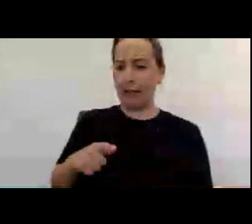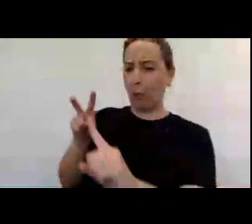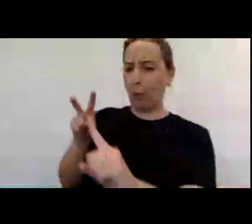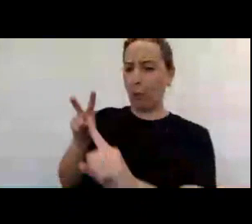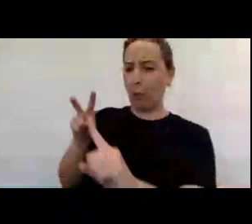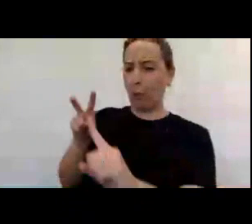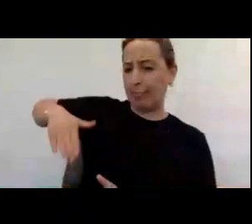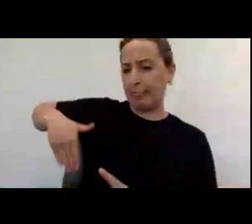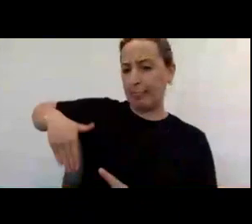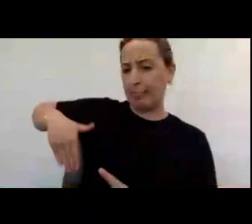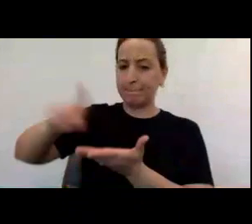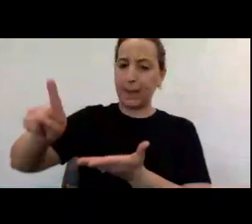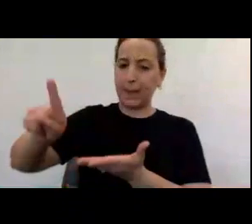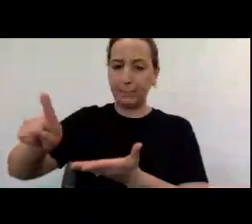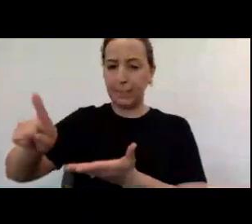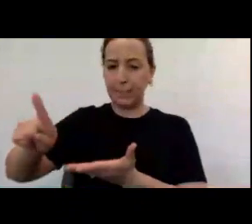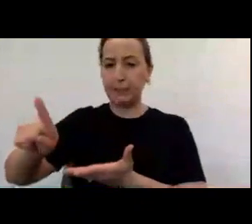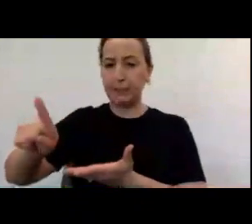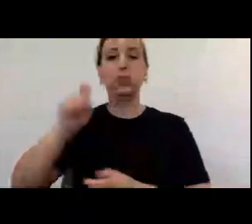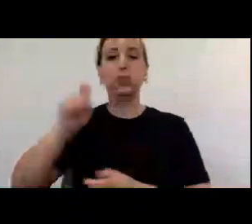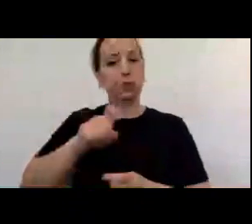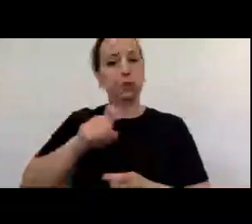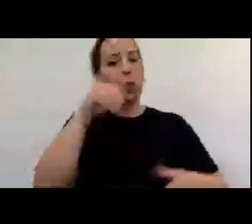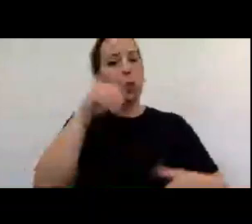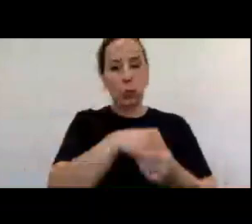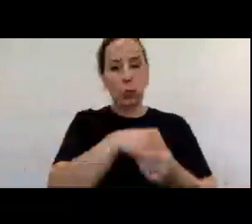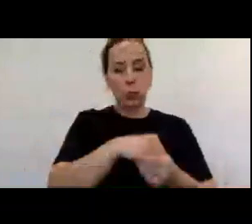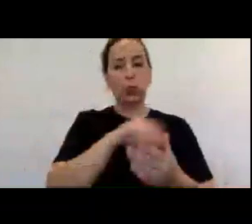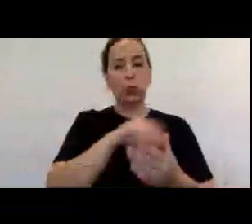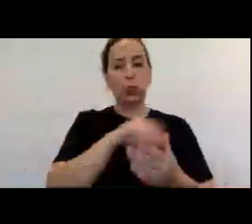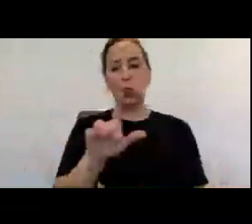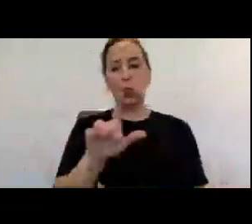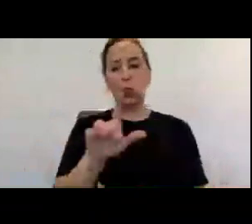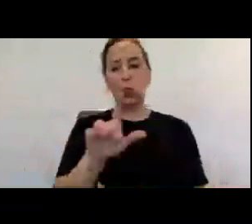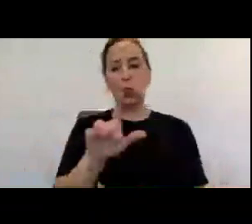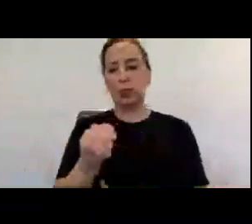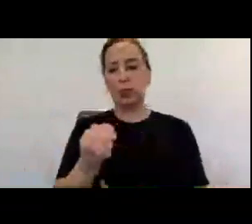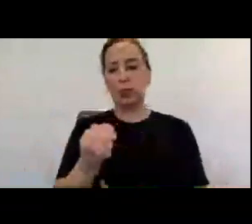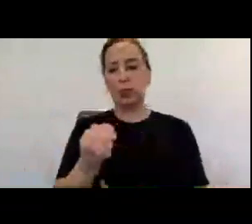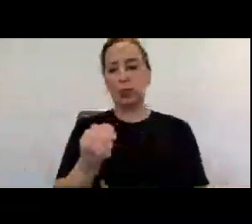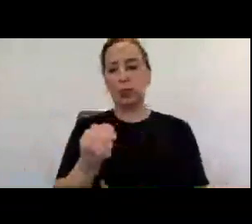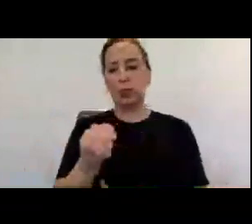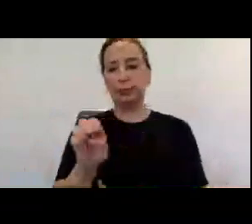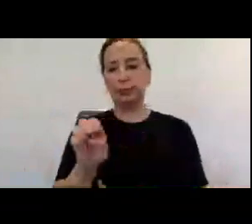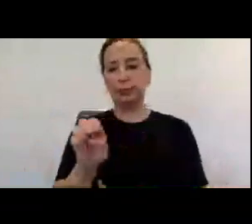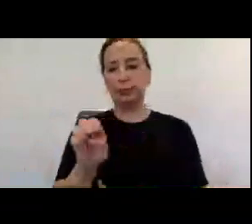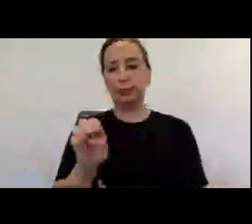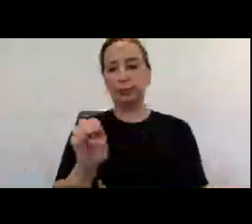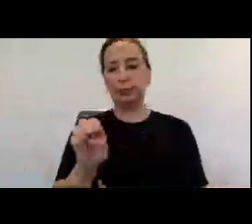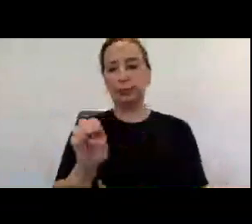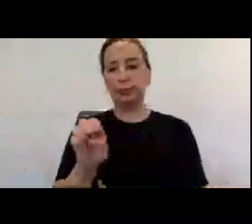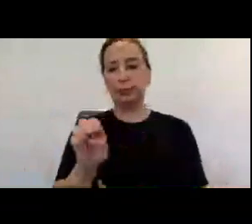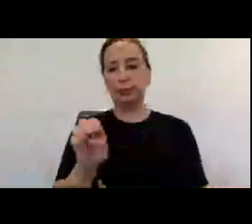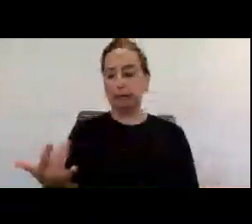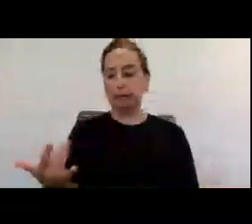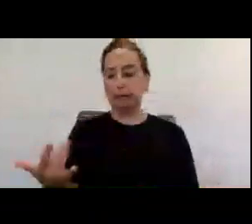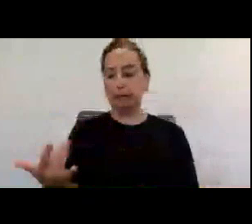payments should be included in the terms of your lease. So typically you can't, this